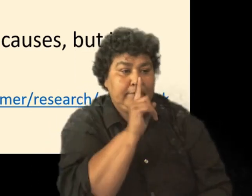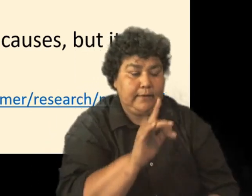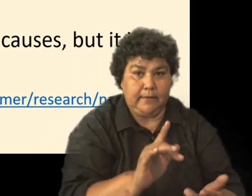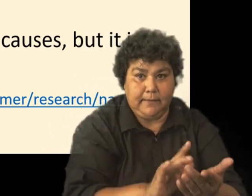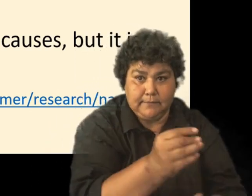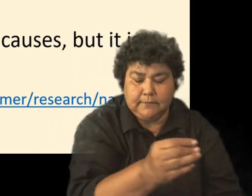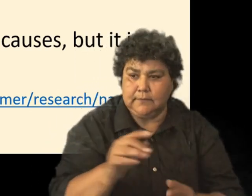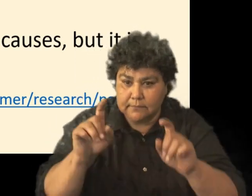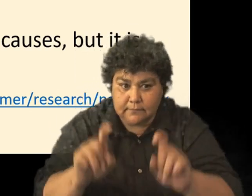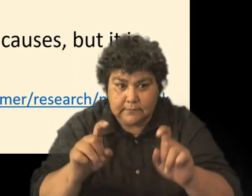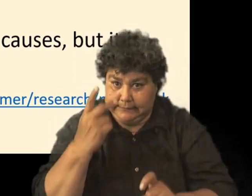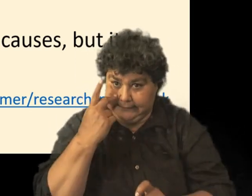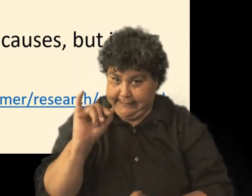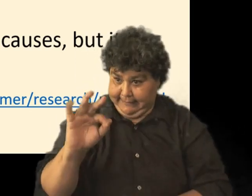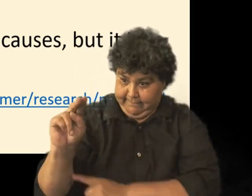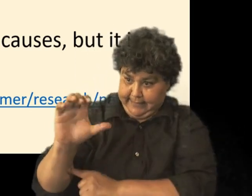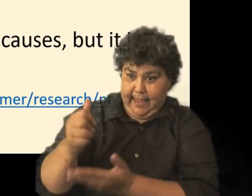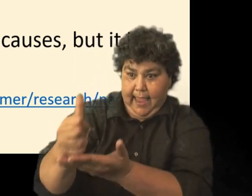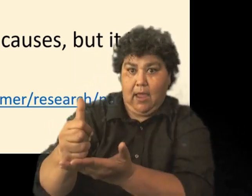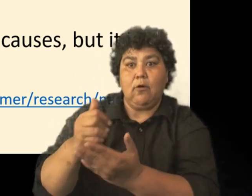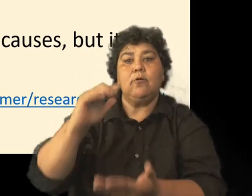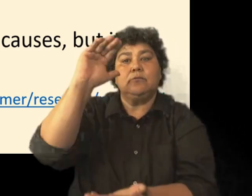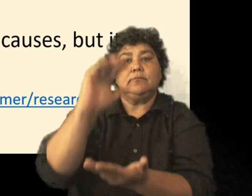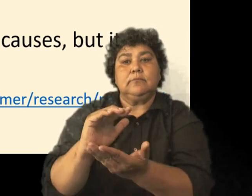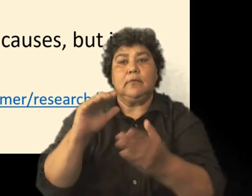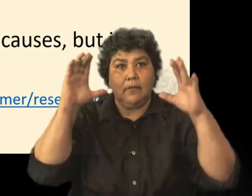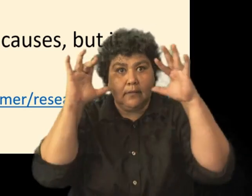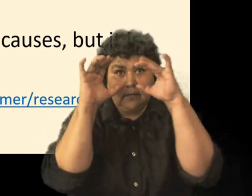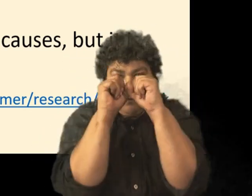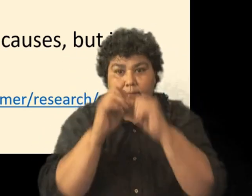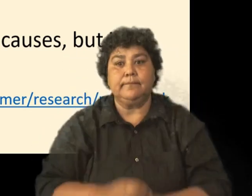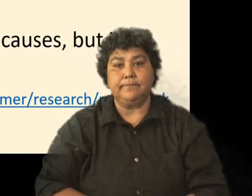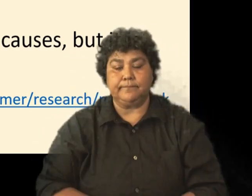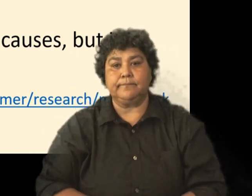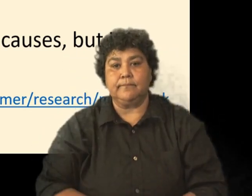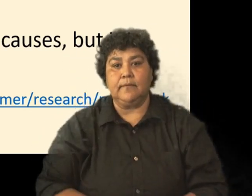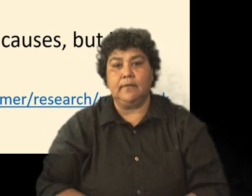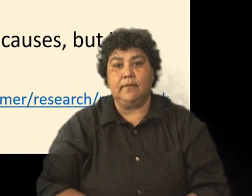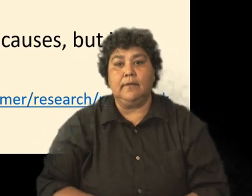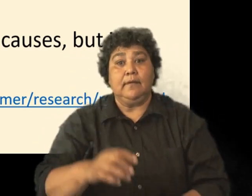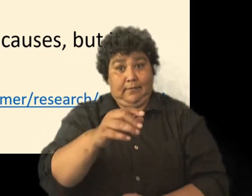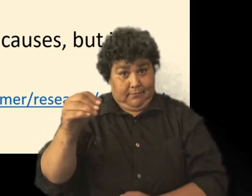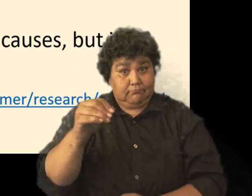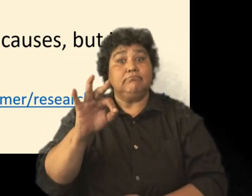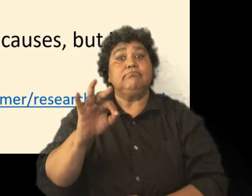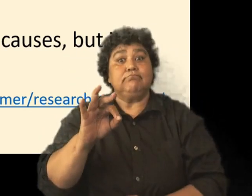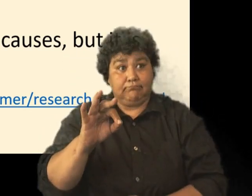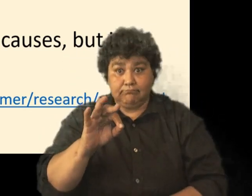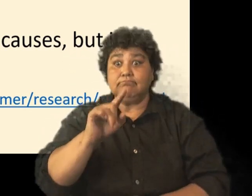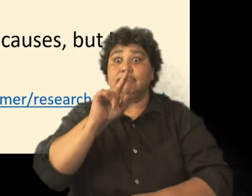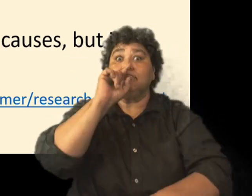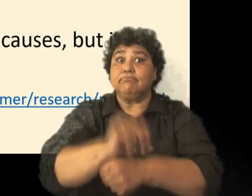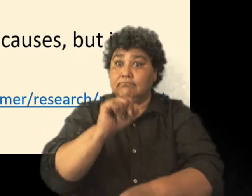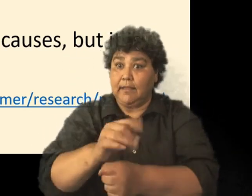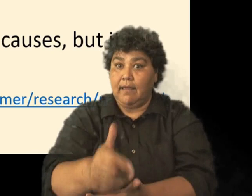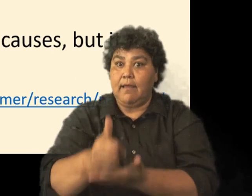The results are of critical importance to the RP community, because if they are favorable, it will mean lifelong treatment with